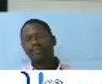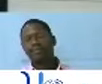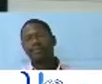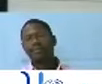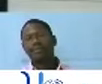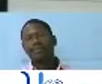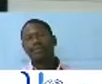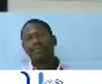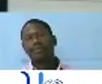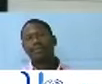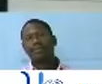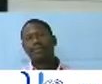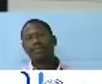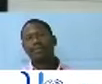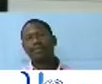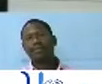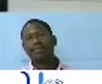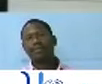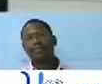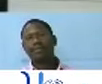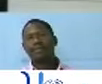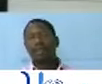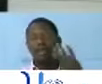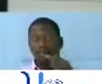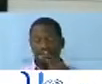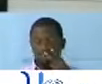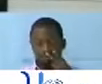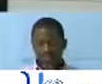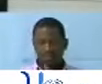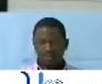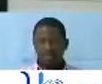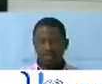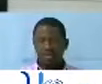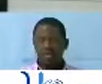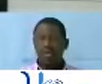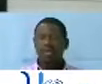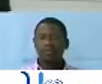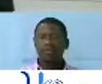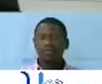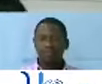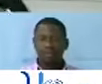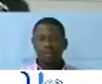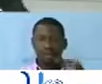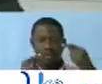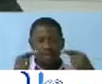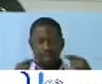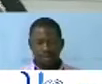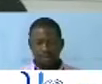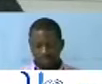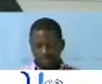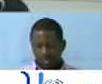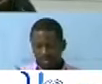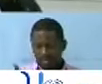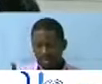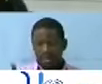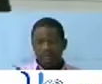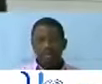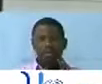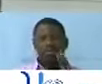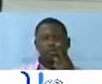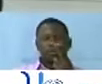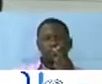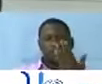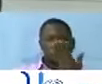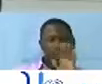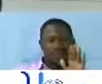2006. And if you look at my paragraph 10 of my statement. So sété nak ci fukeli xaj